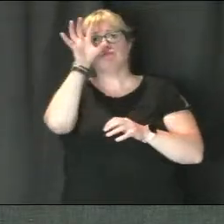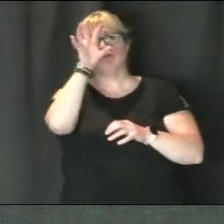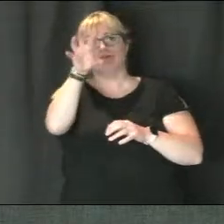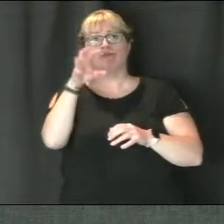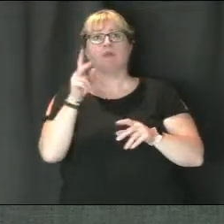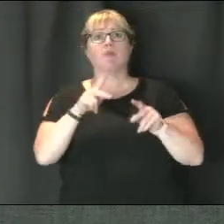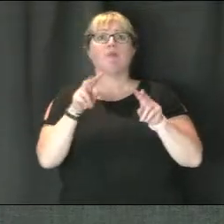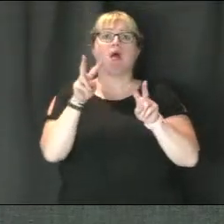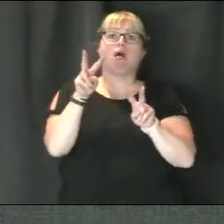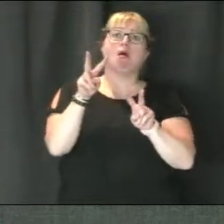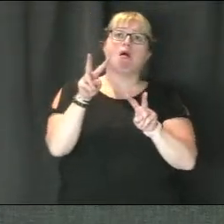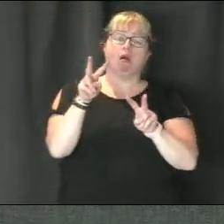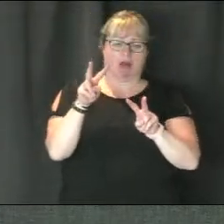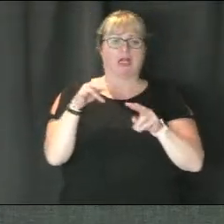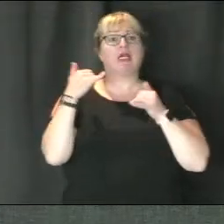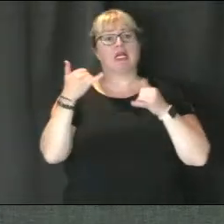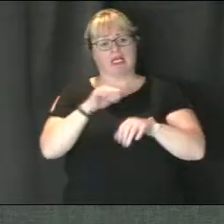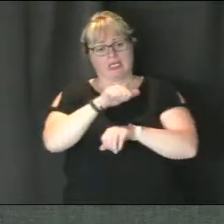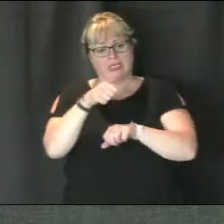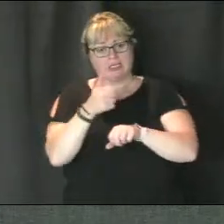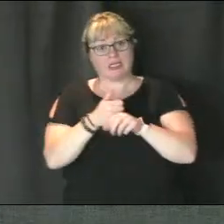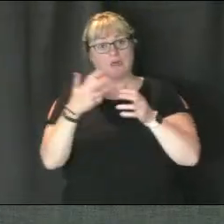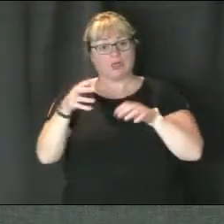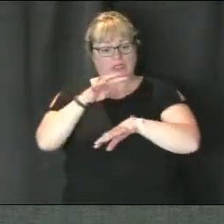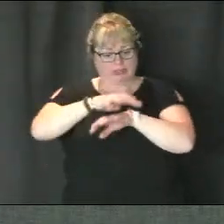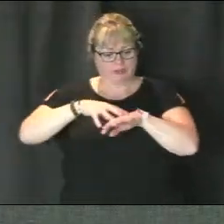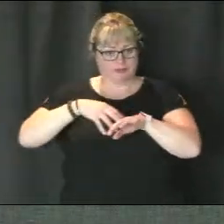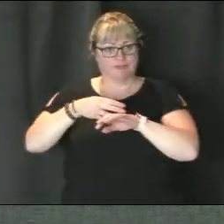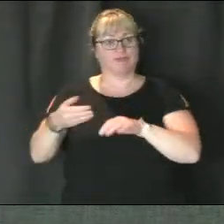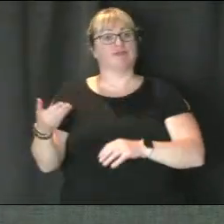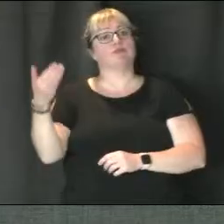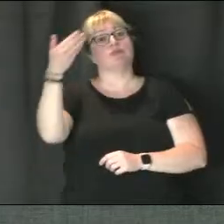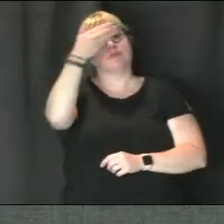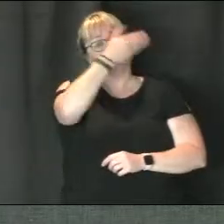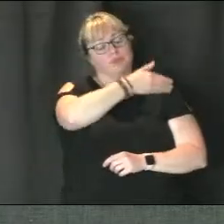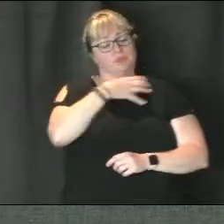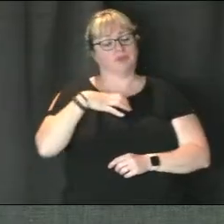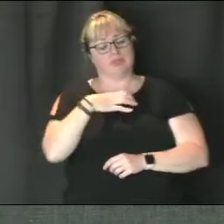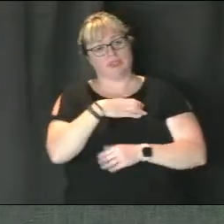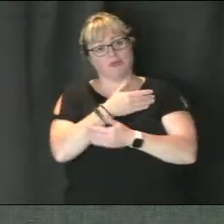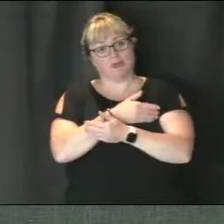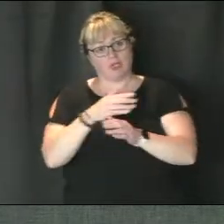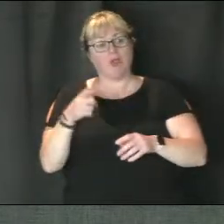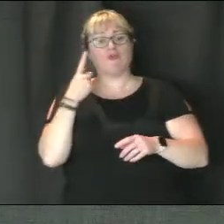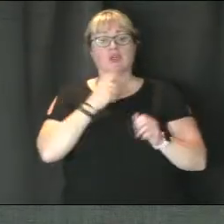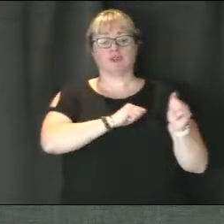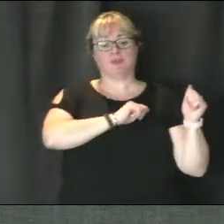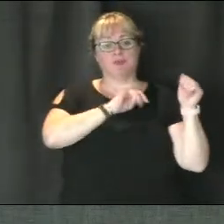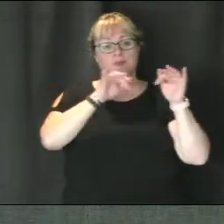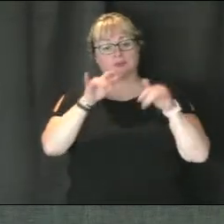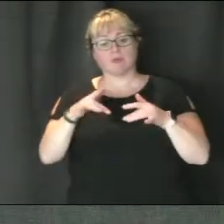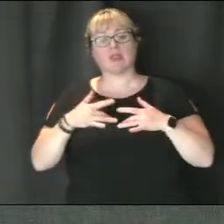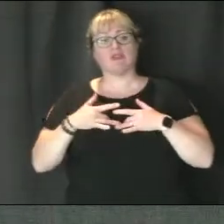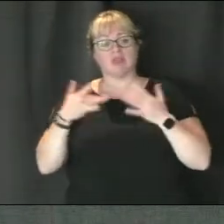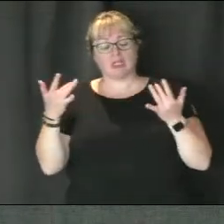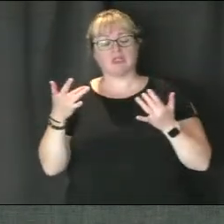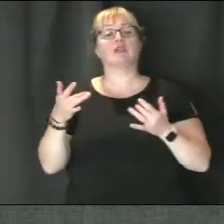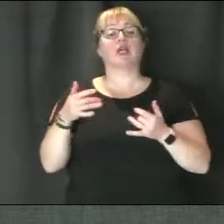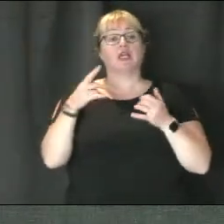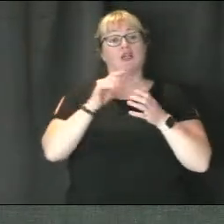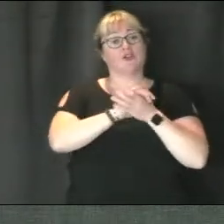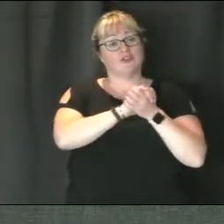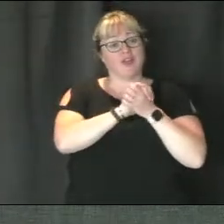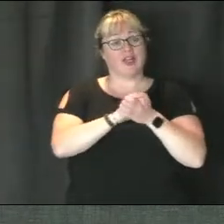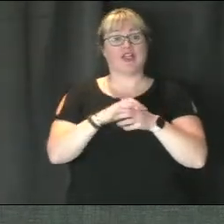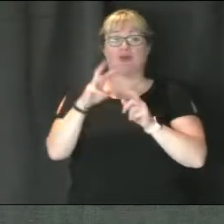well received, it now hangs in Scotland in the Society's committee room and is used for official gatherings and events.